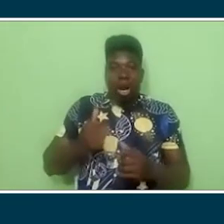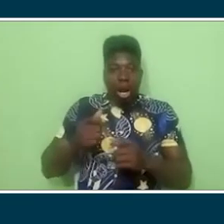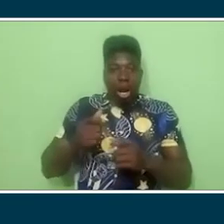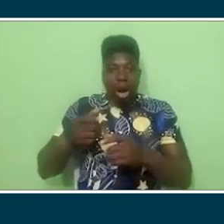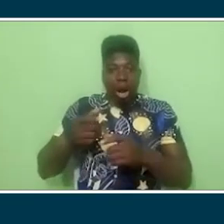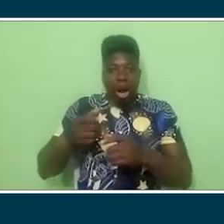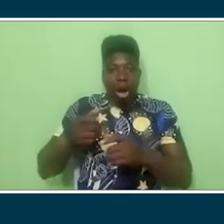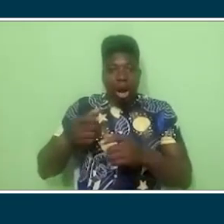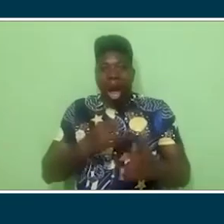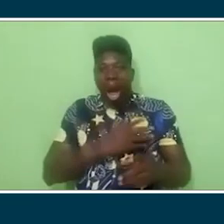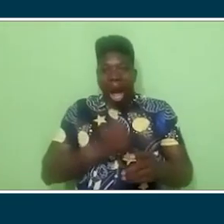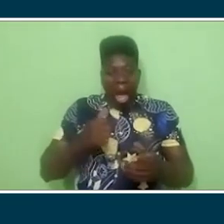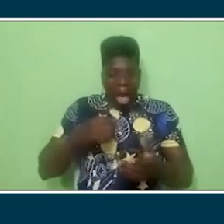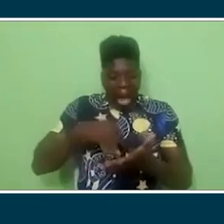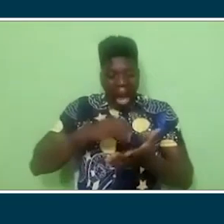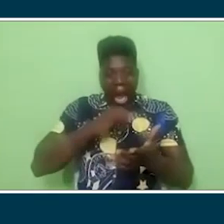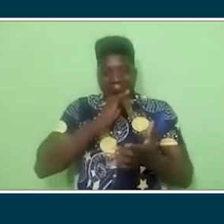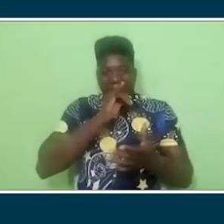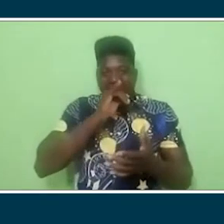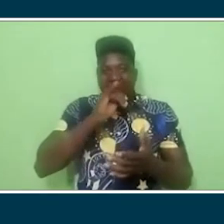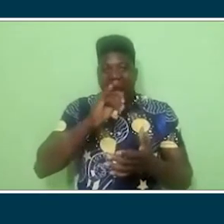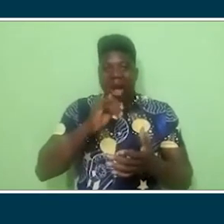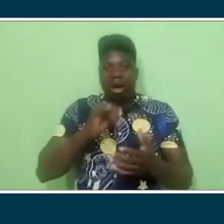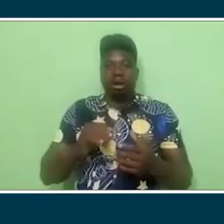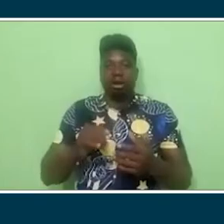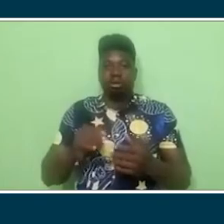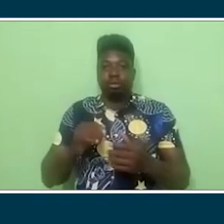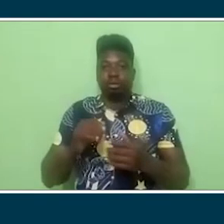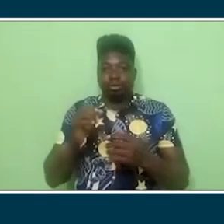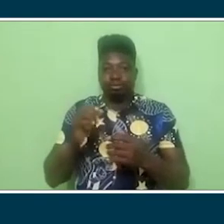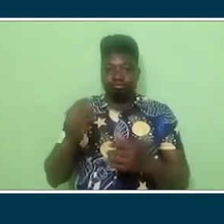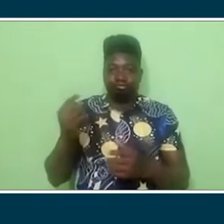if it is ever appropriate to delete someone.